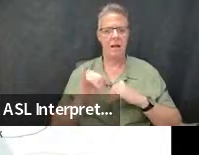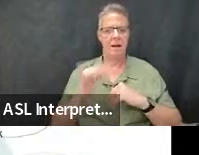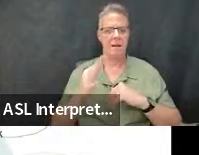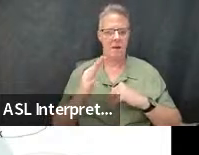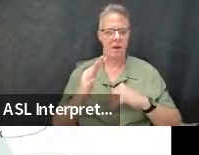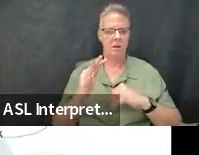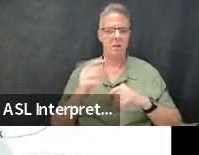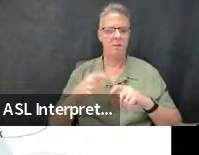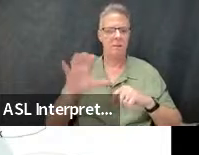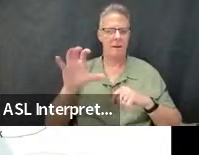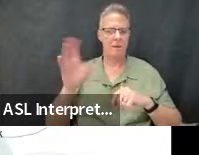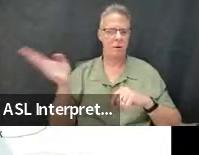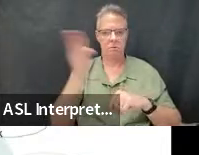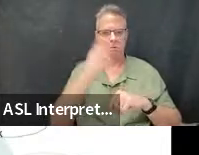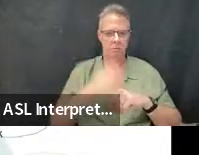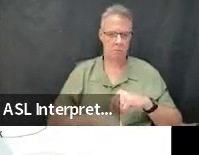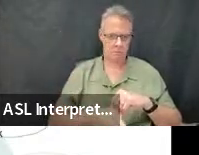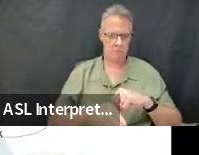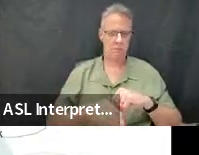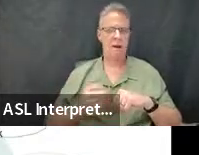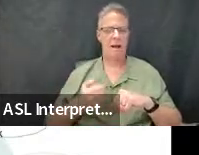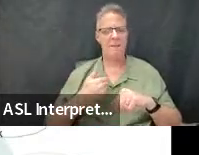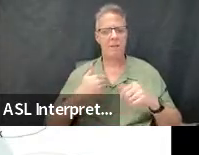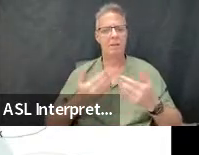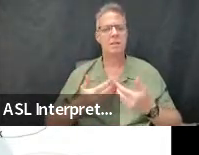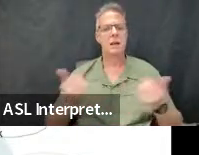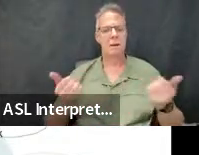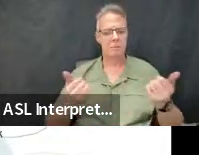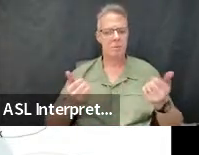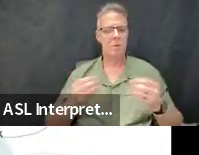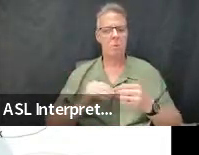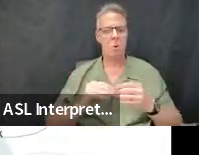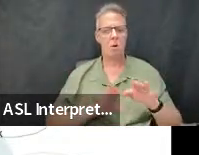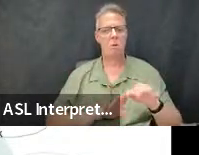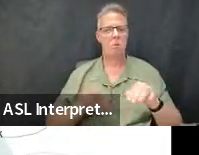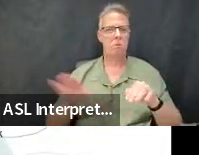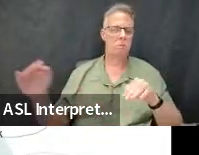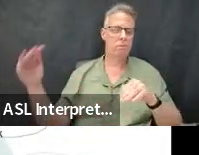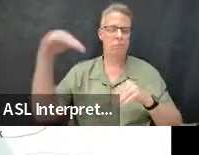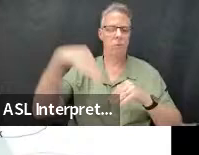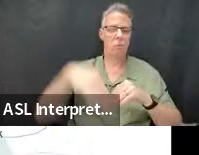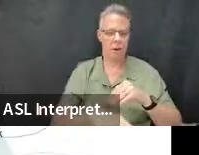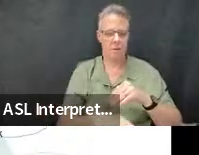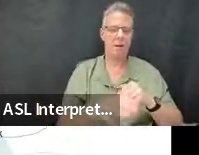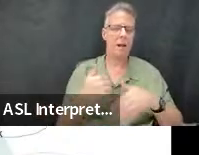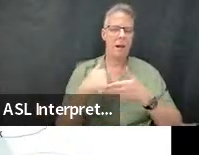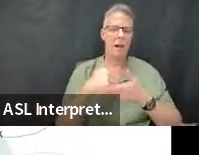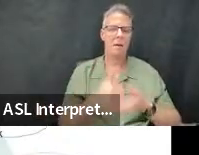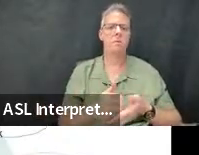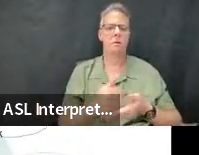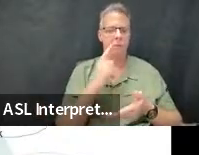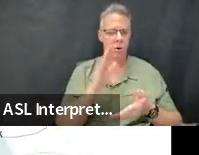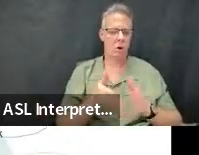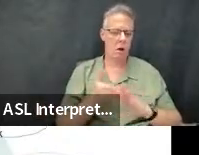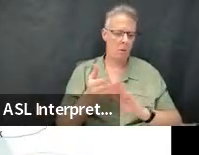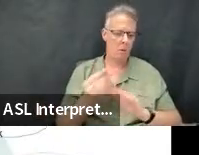from 500 here. So we have some braided ramps helping with the operation and safety